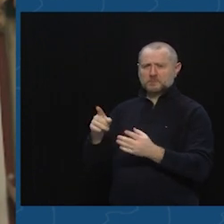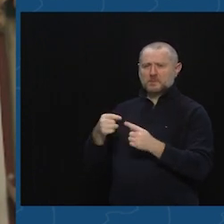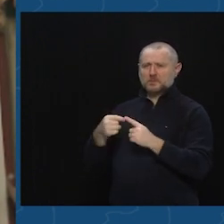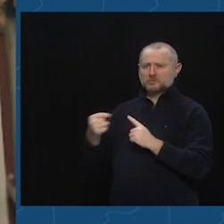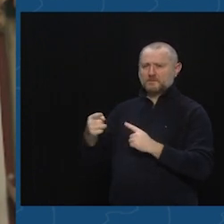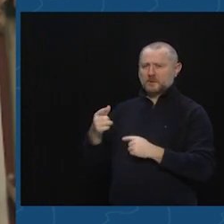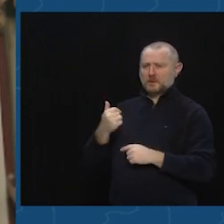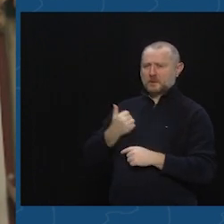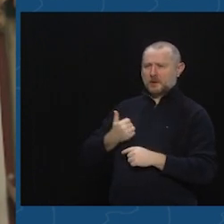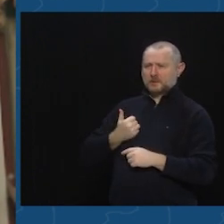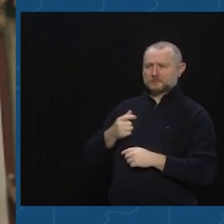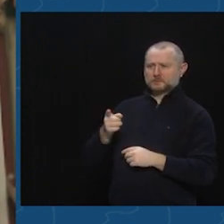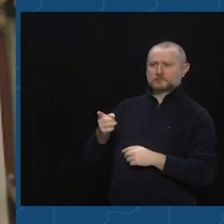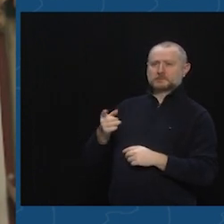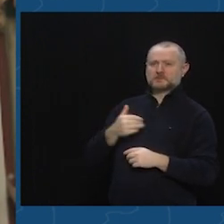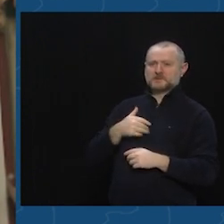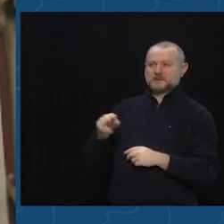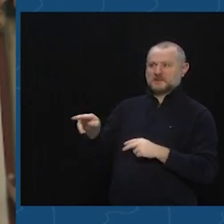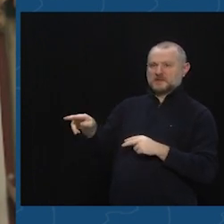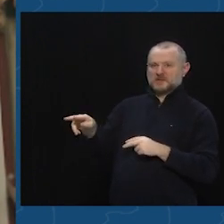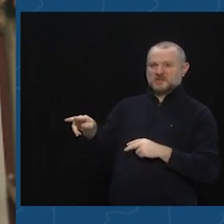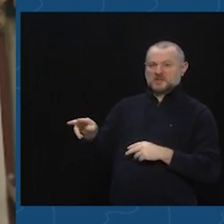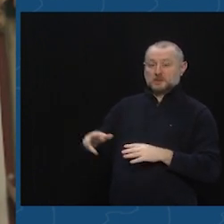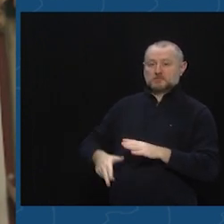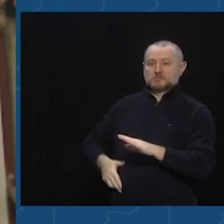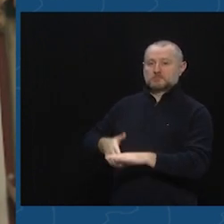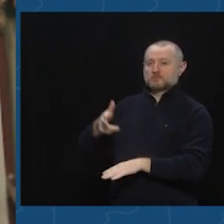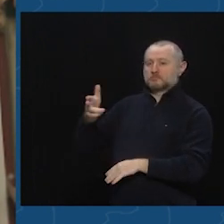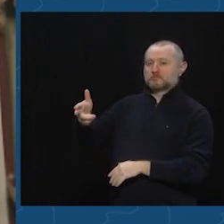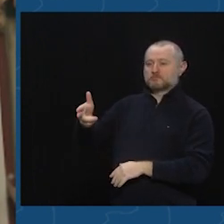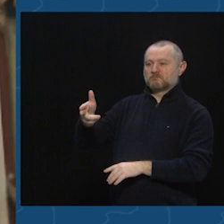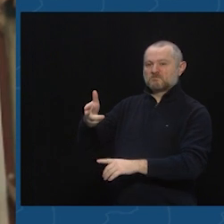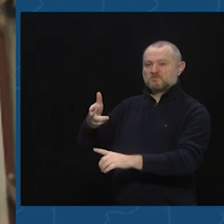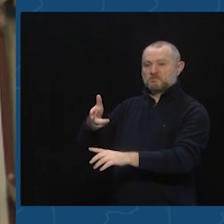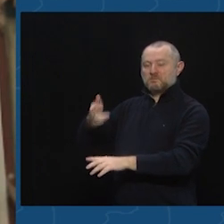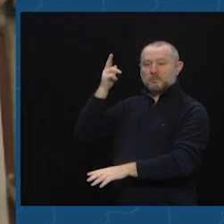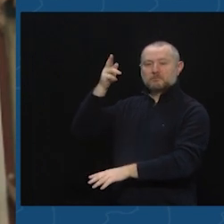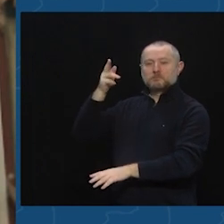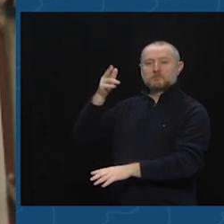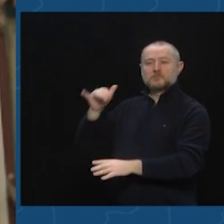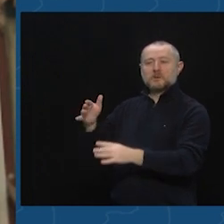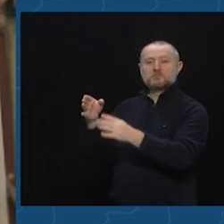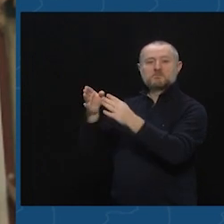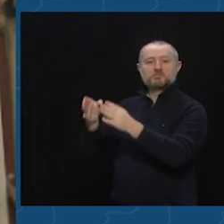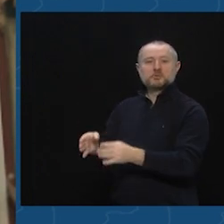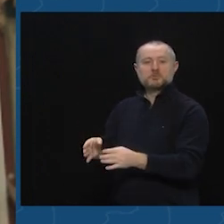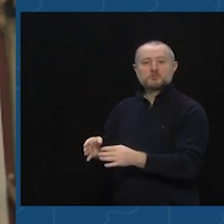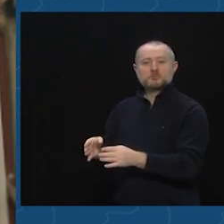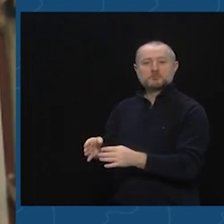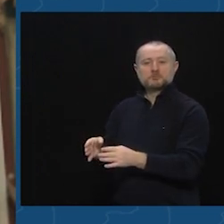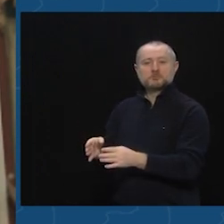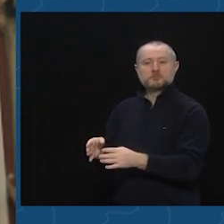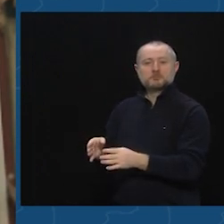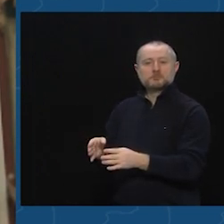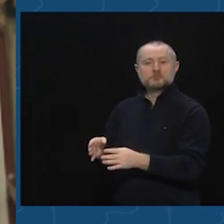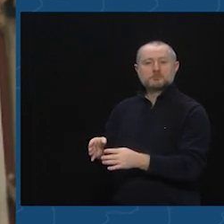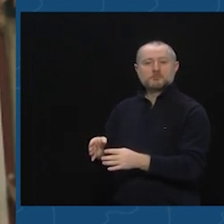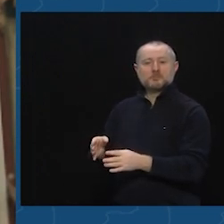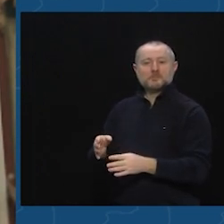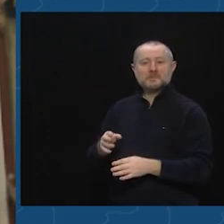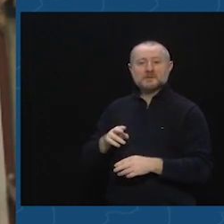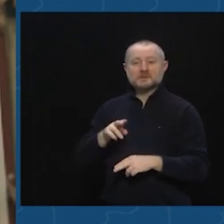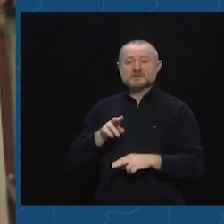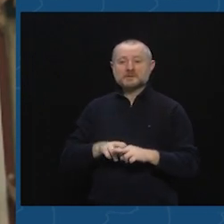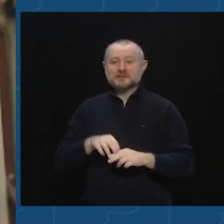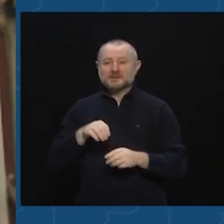pulled out a gun and shot the person. And sitting in the emergency room at the